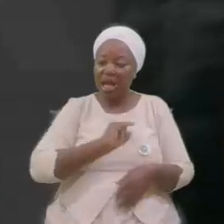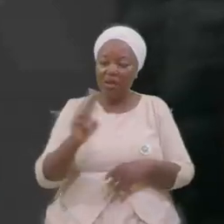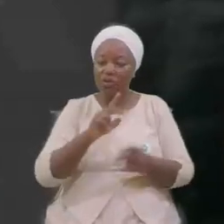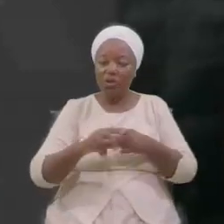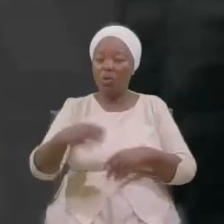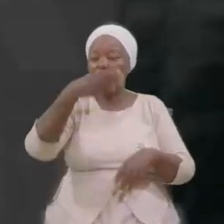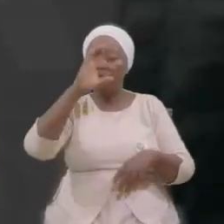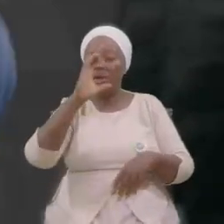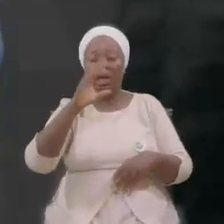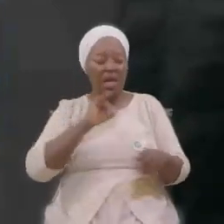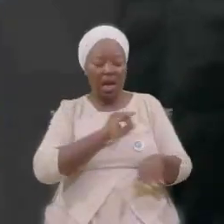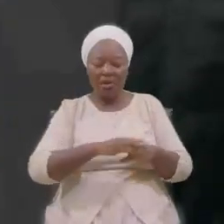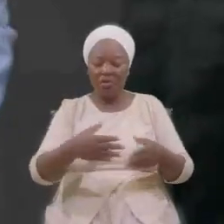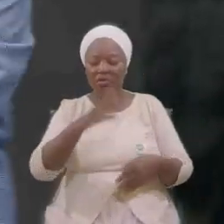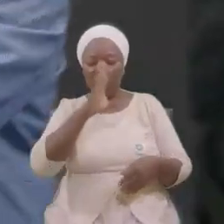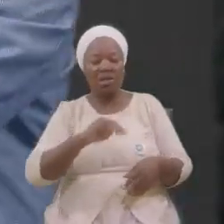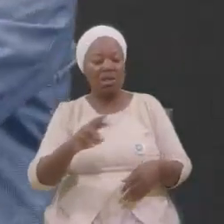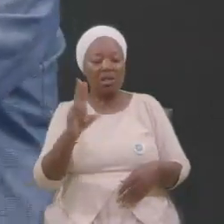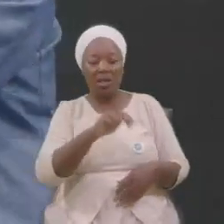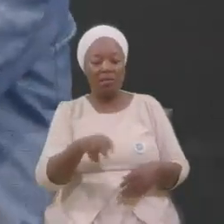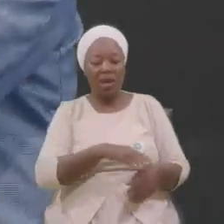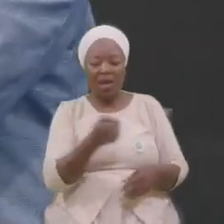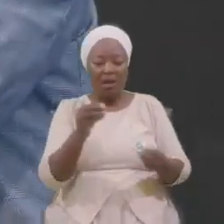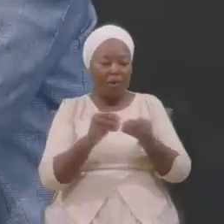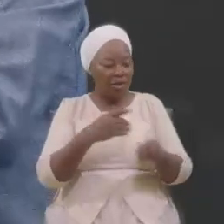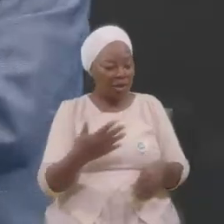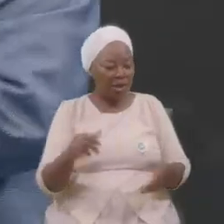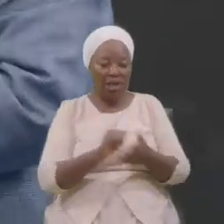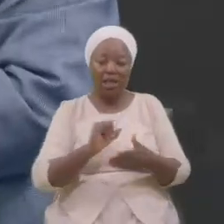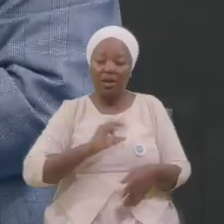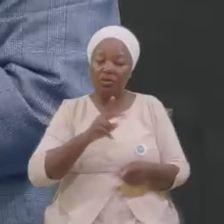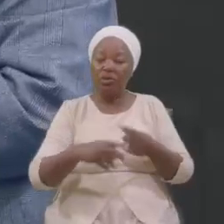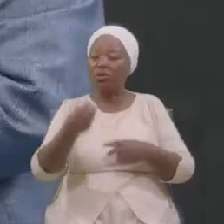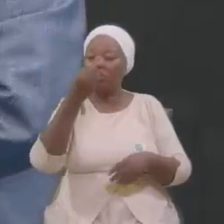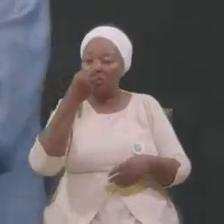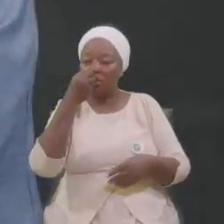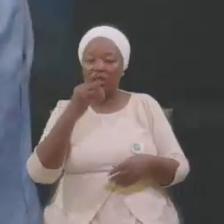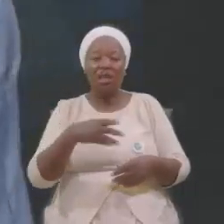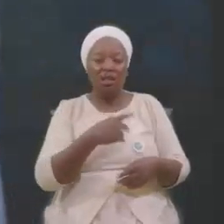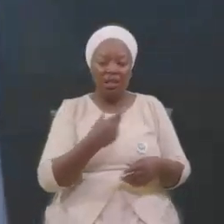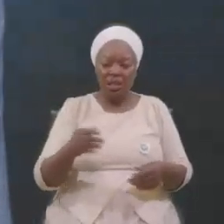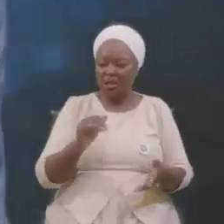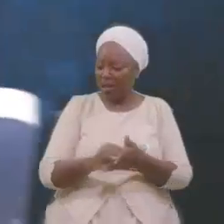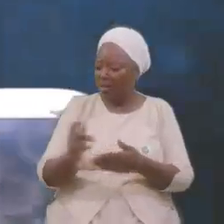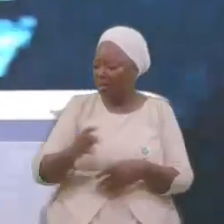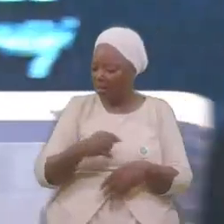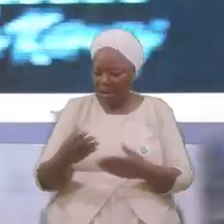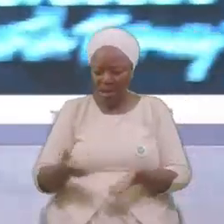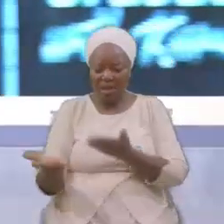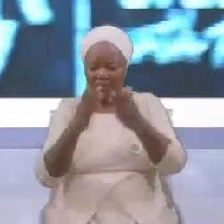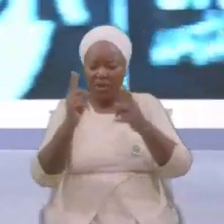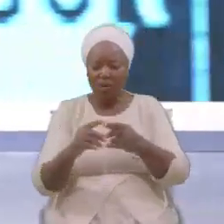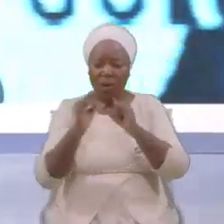drink, I drink them no more. The things I used to eat, things sacrificed to idols, I